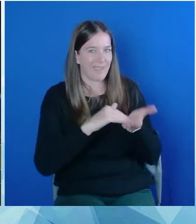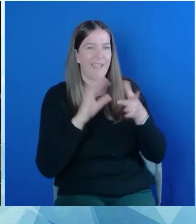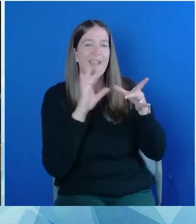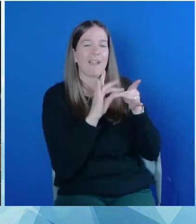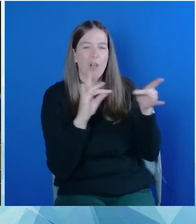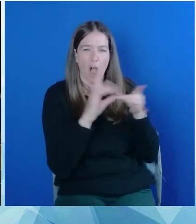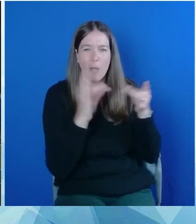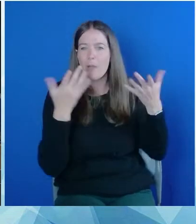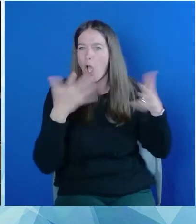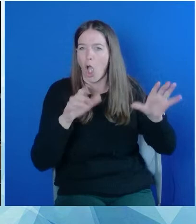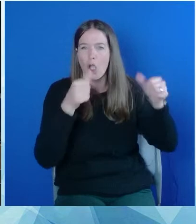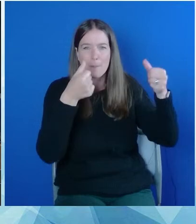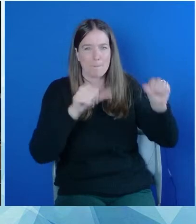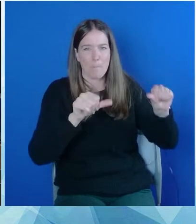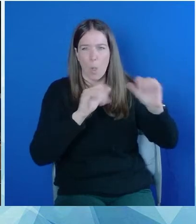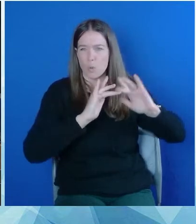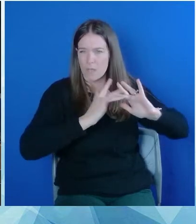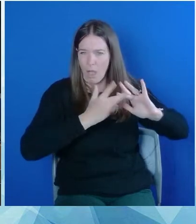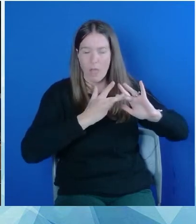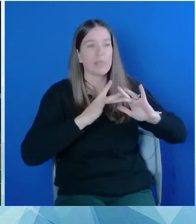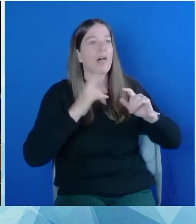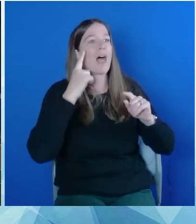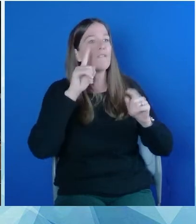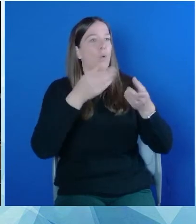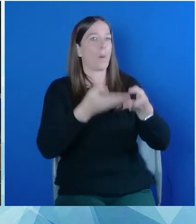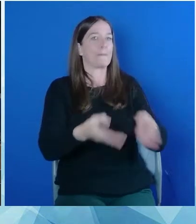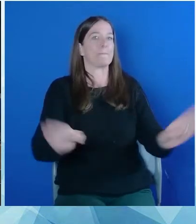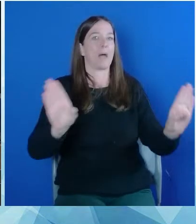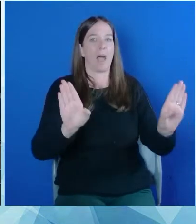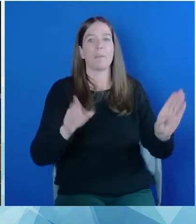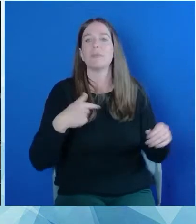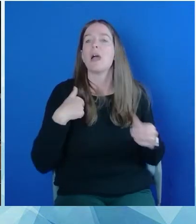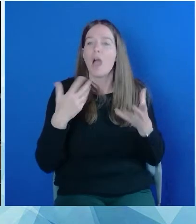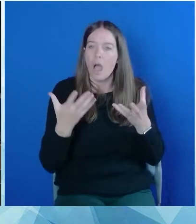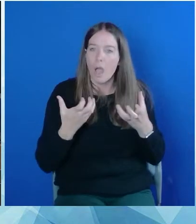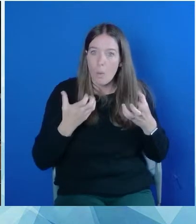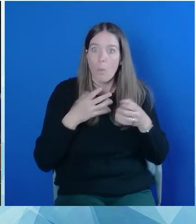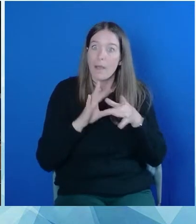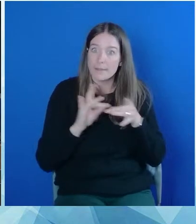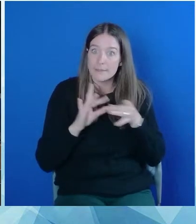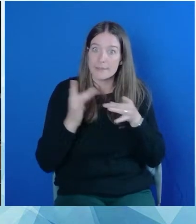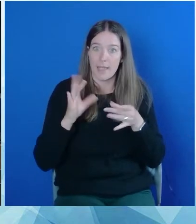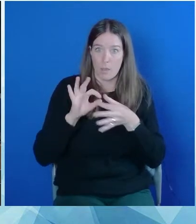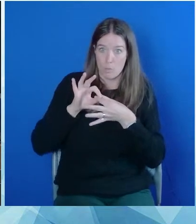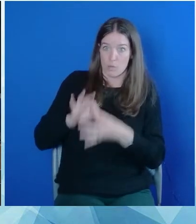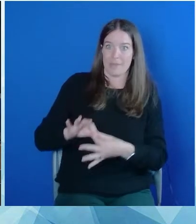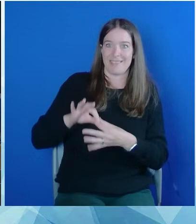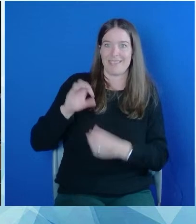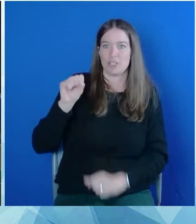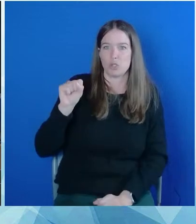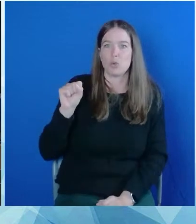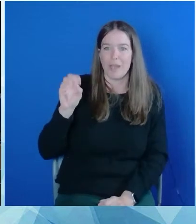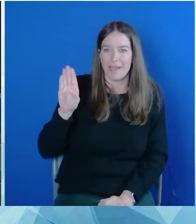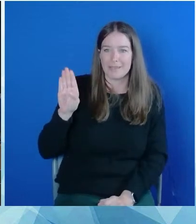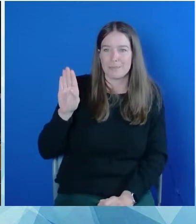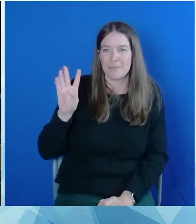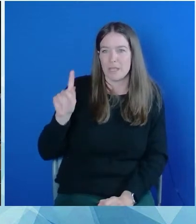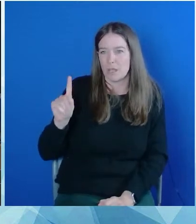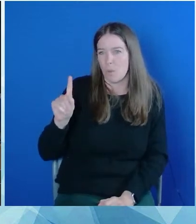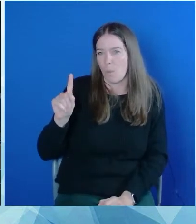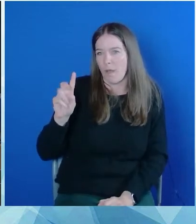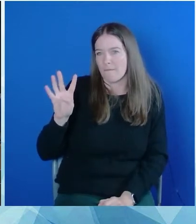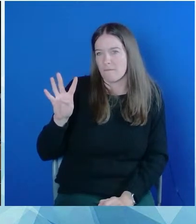view. I do want to say something in regards to Senate Bill 1402. We received a lot